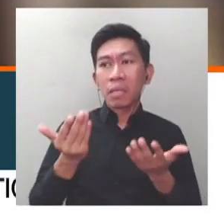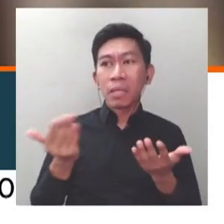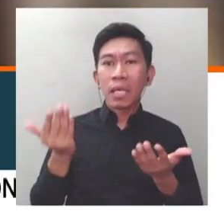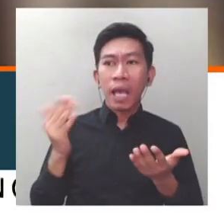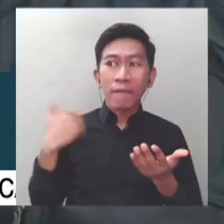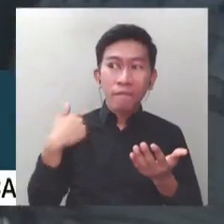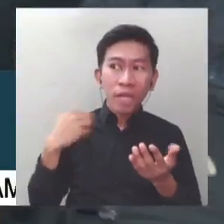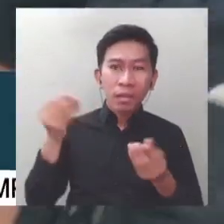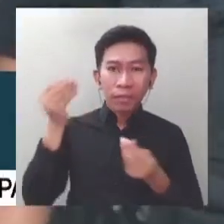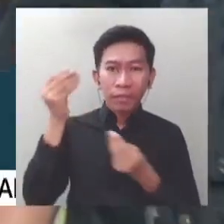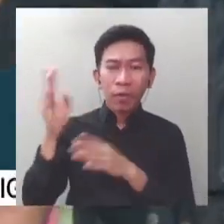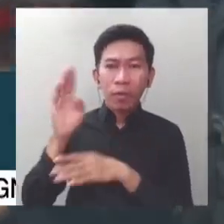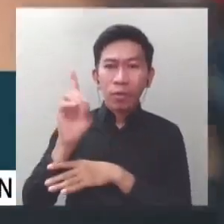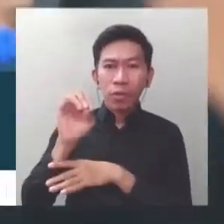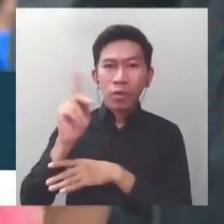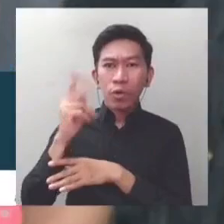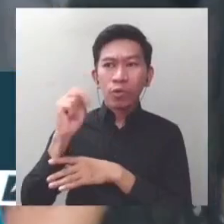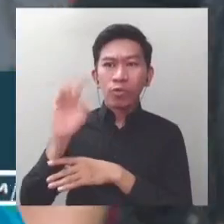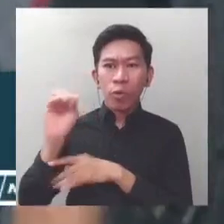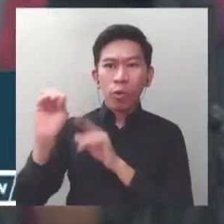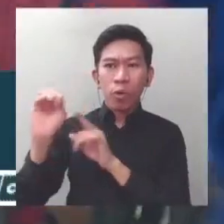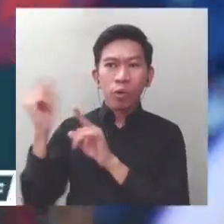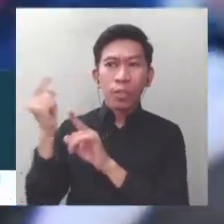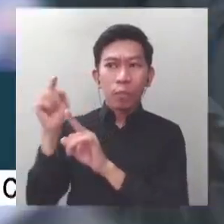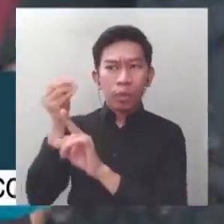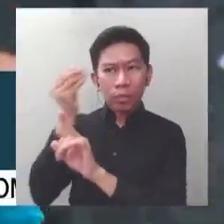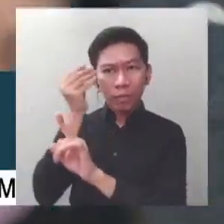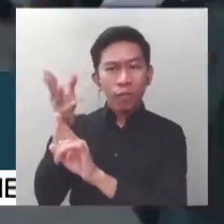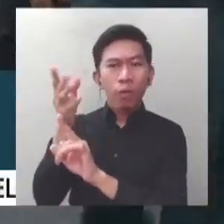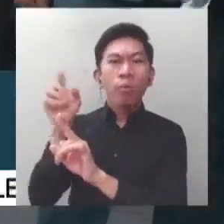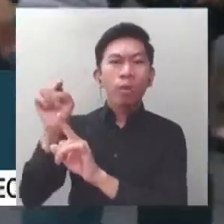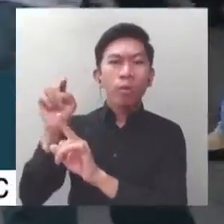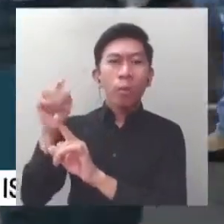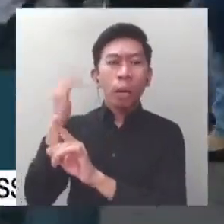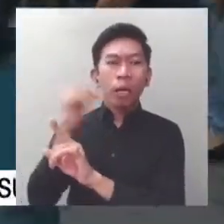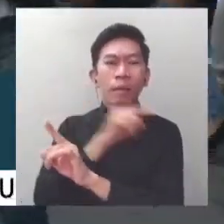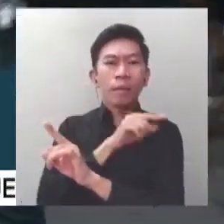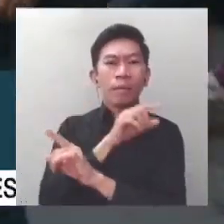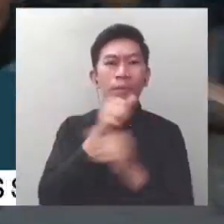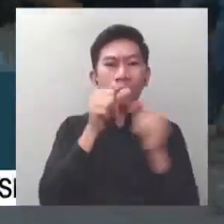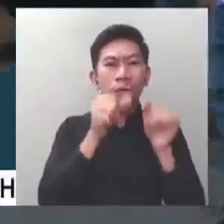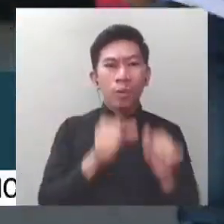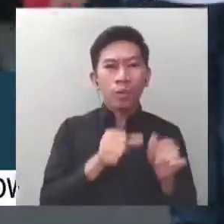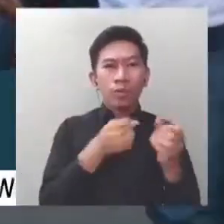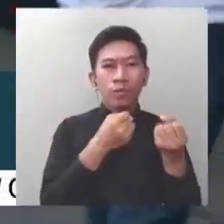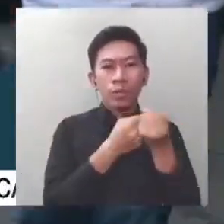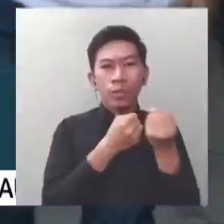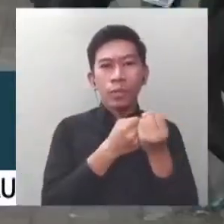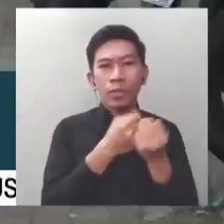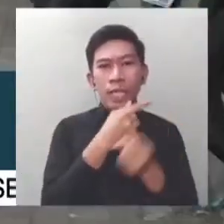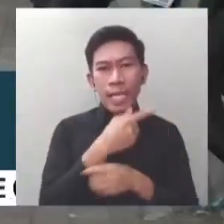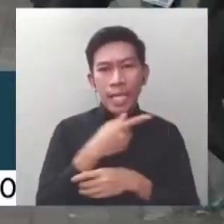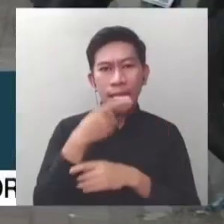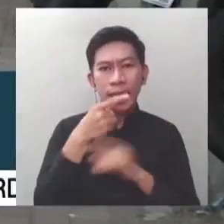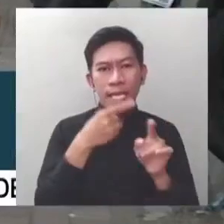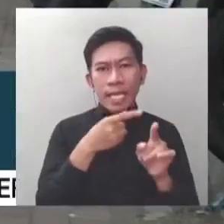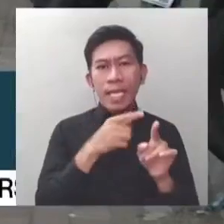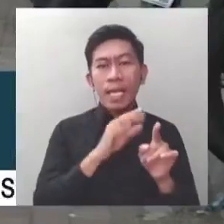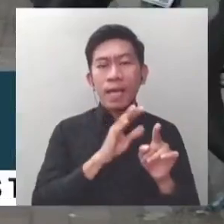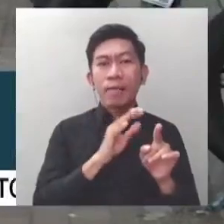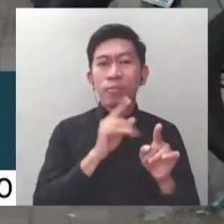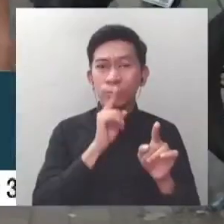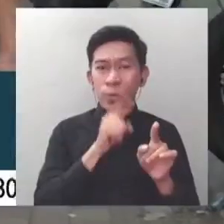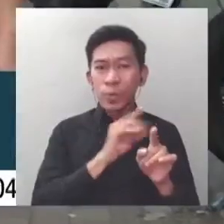Diocnez early as July about her Facebook posts supporting former Vice President Lenny Robredo, who ran for the presidency against